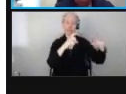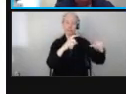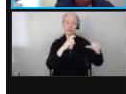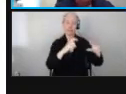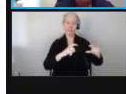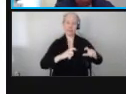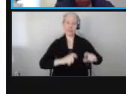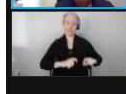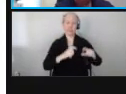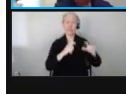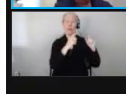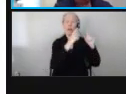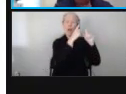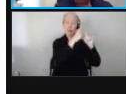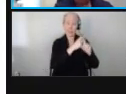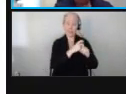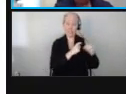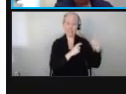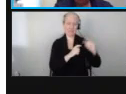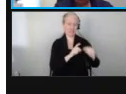Stone. Next slide, please.